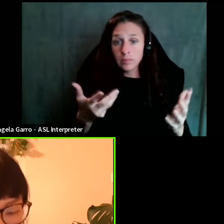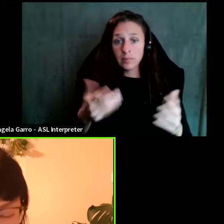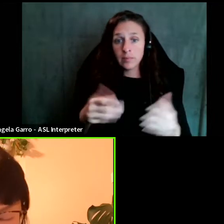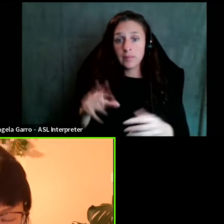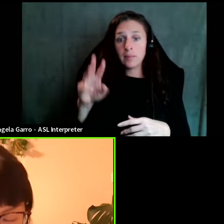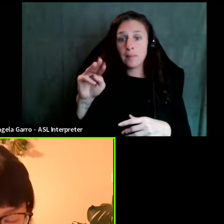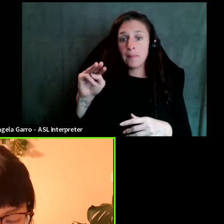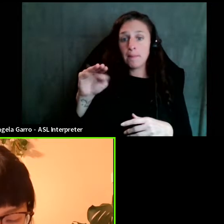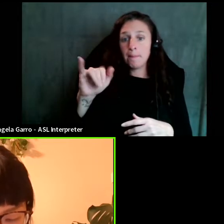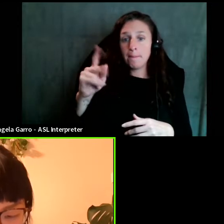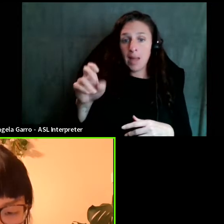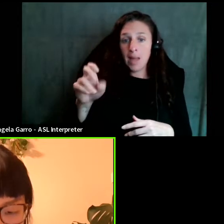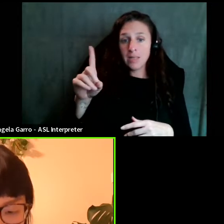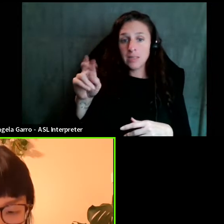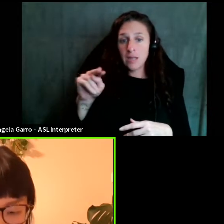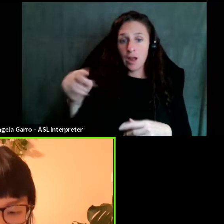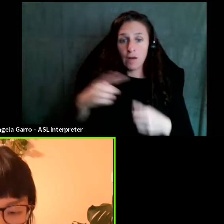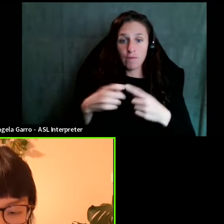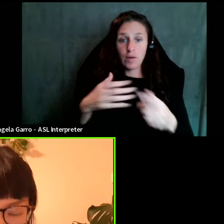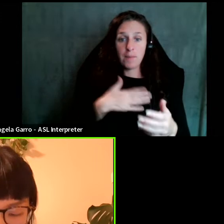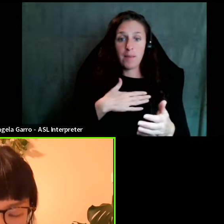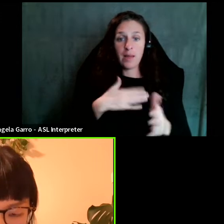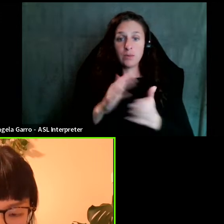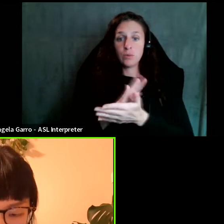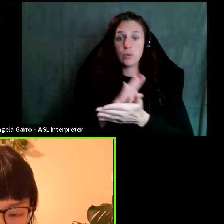my district, from my school, who was